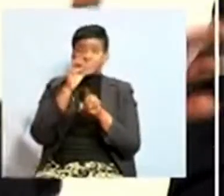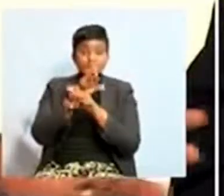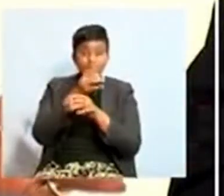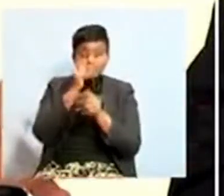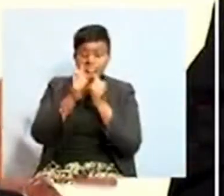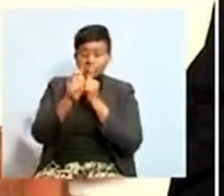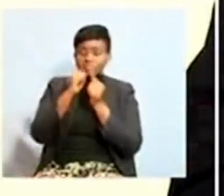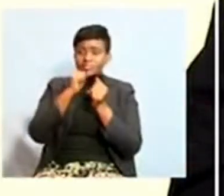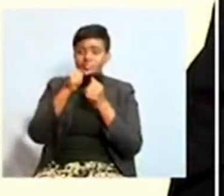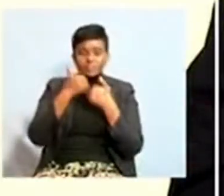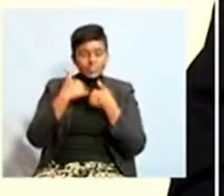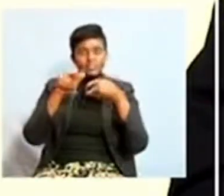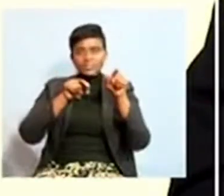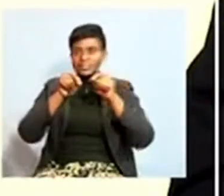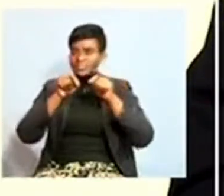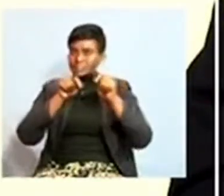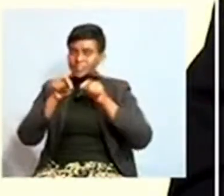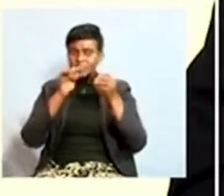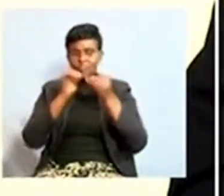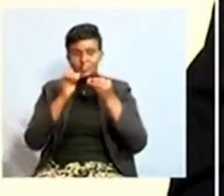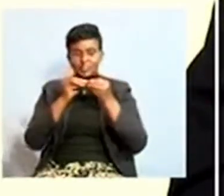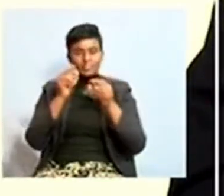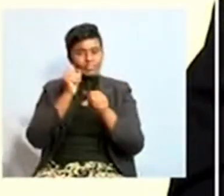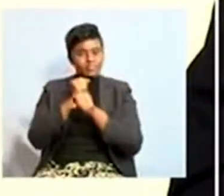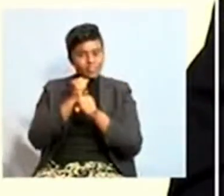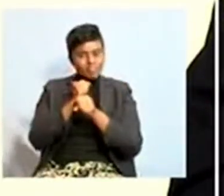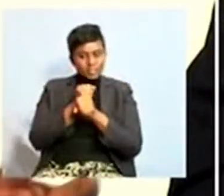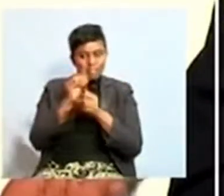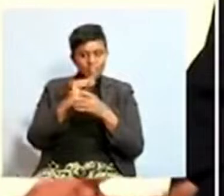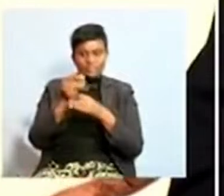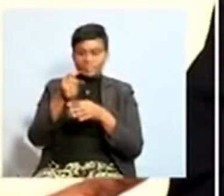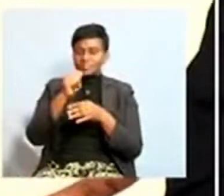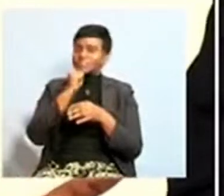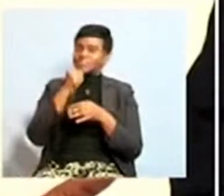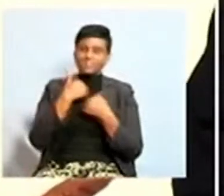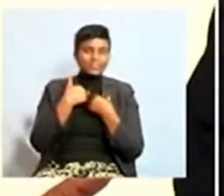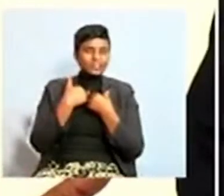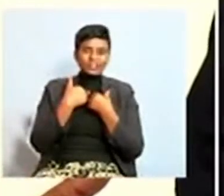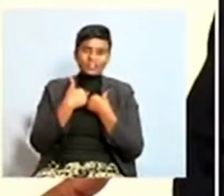the regulatory framework, or they don't have the